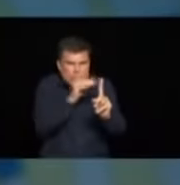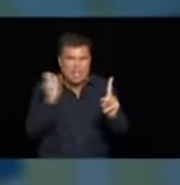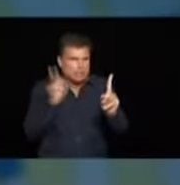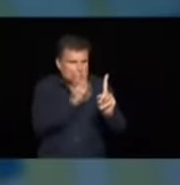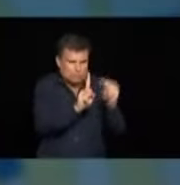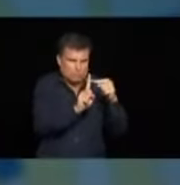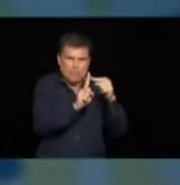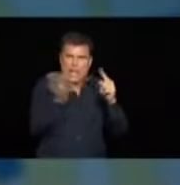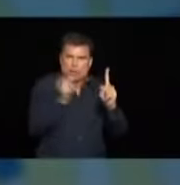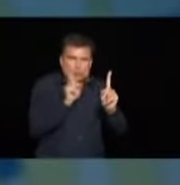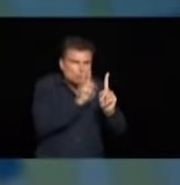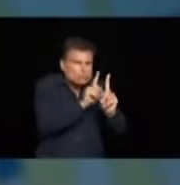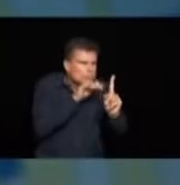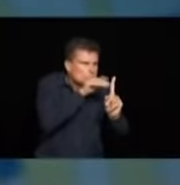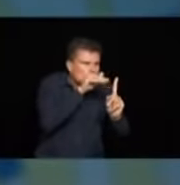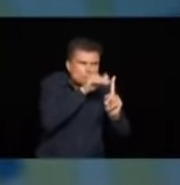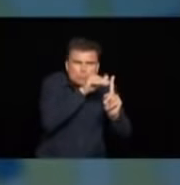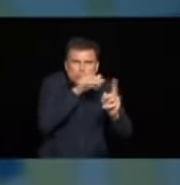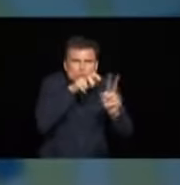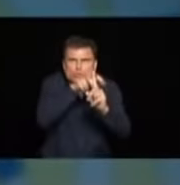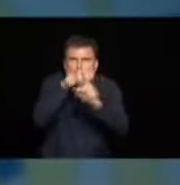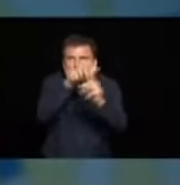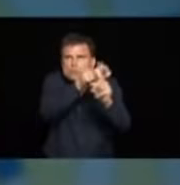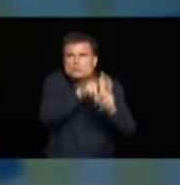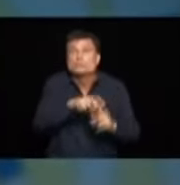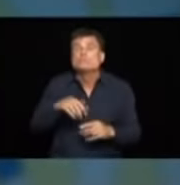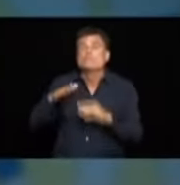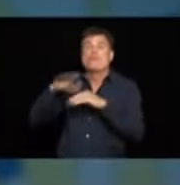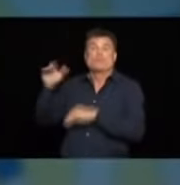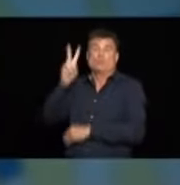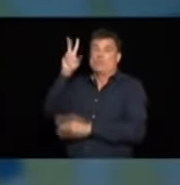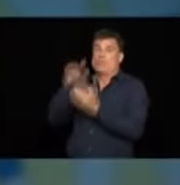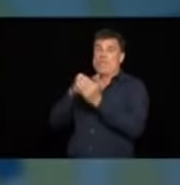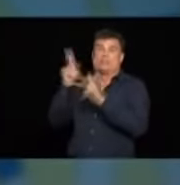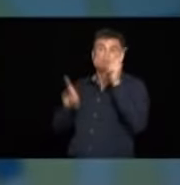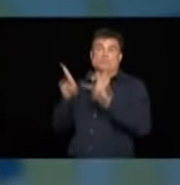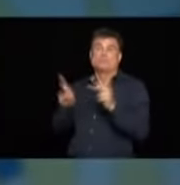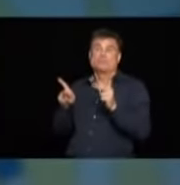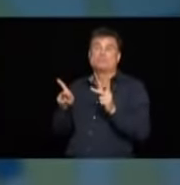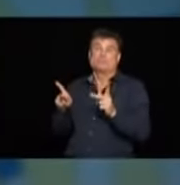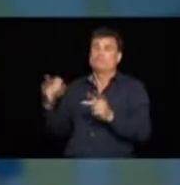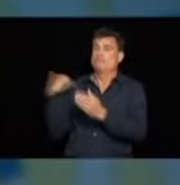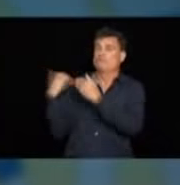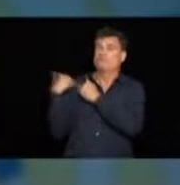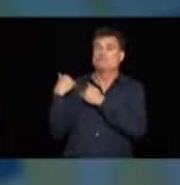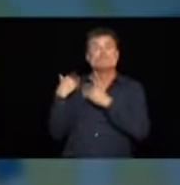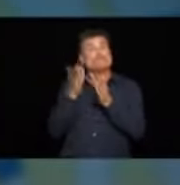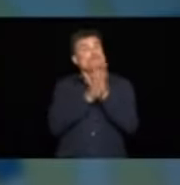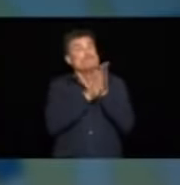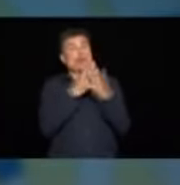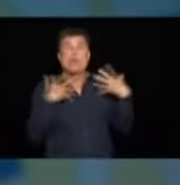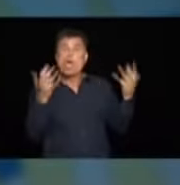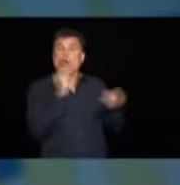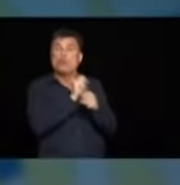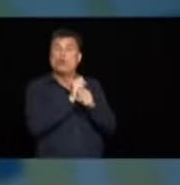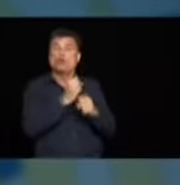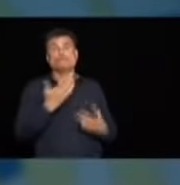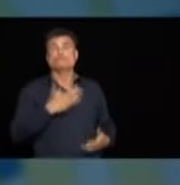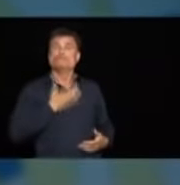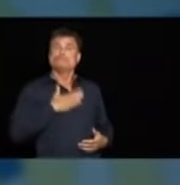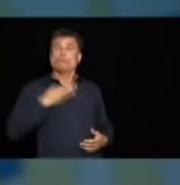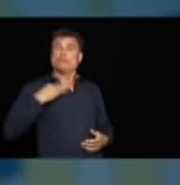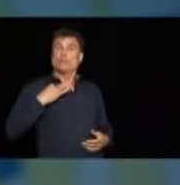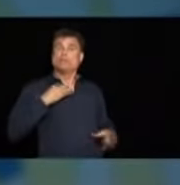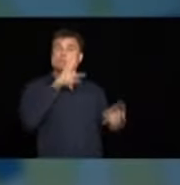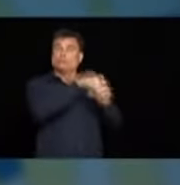2,657 individuals express interest in these positions, and more than 600 of them have met the